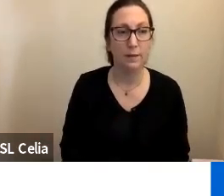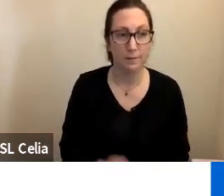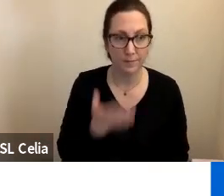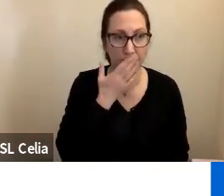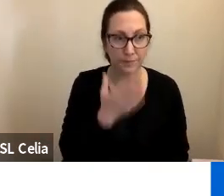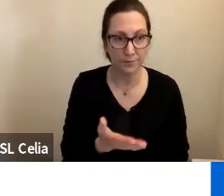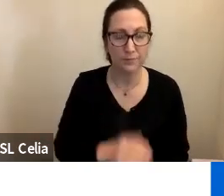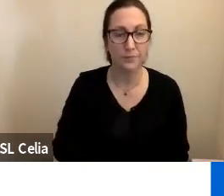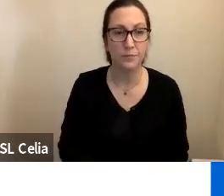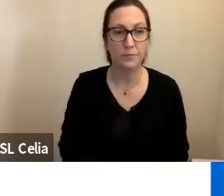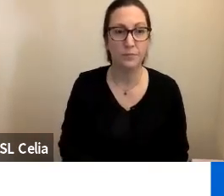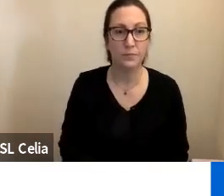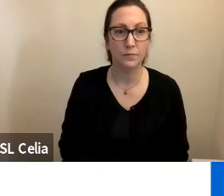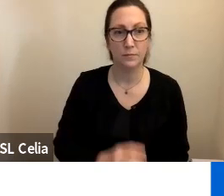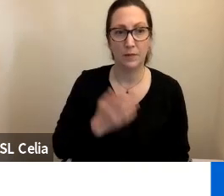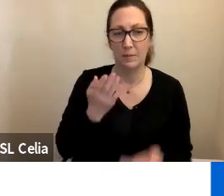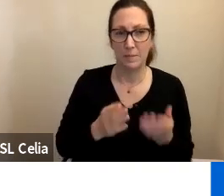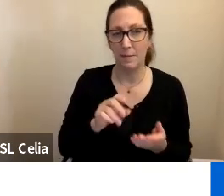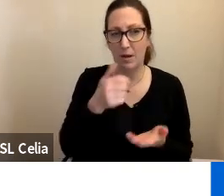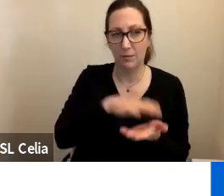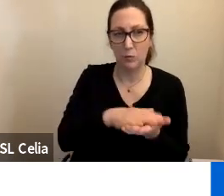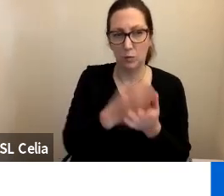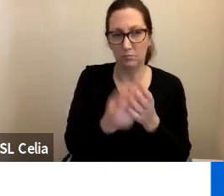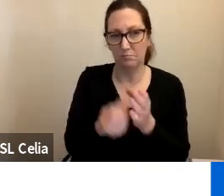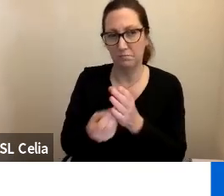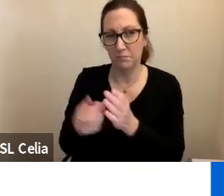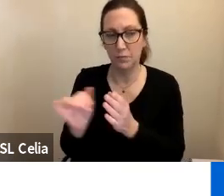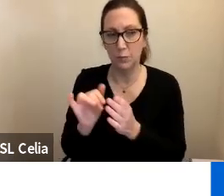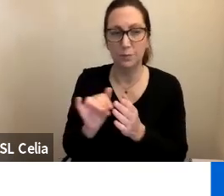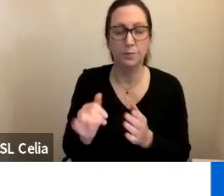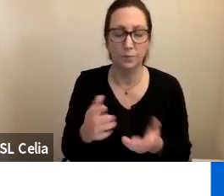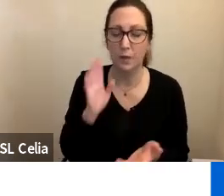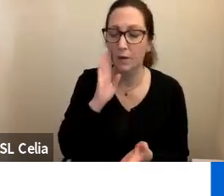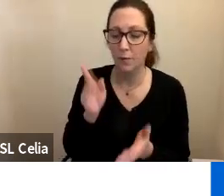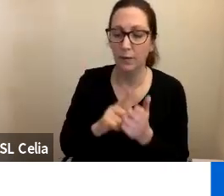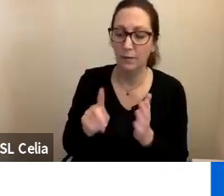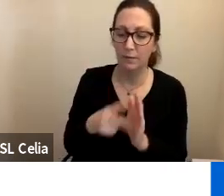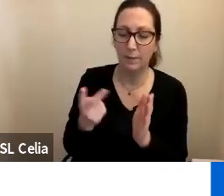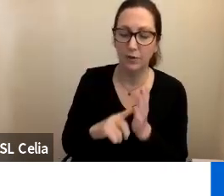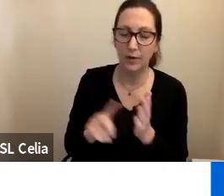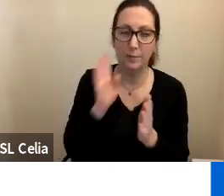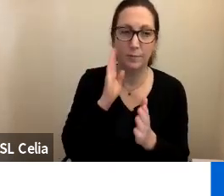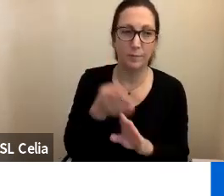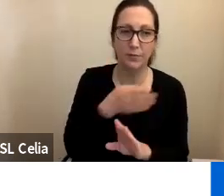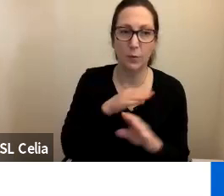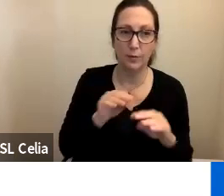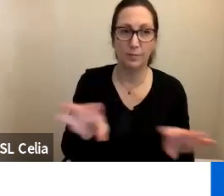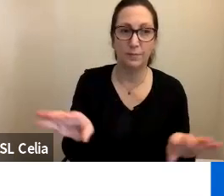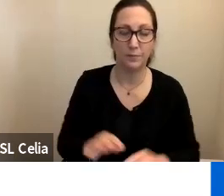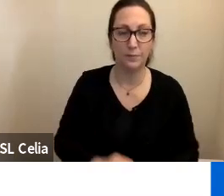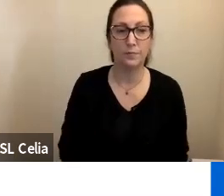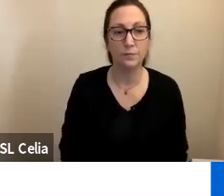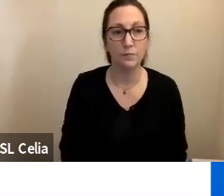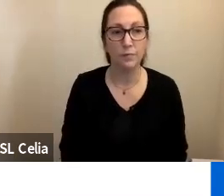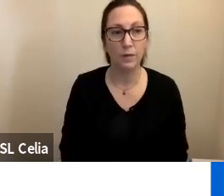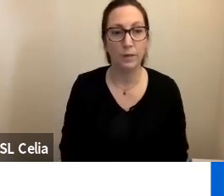Thank you. I'm just wondering if there are other schools that are missing too. Yep, I will double check before we share this out. I believe